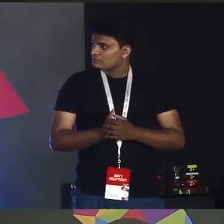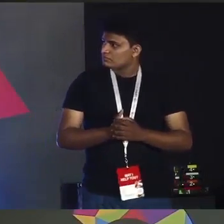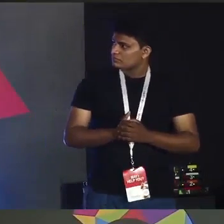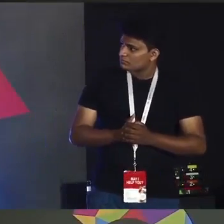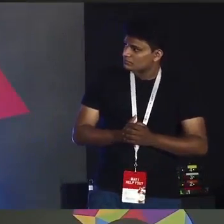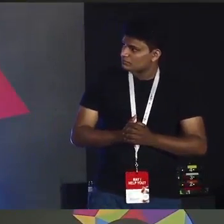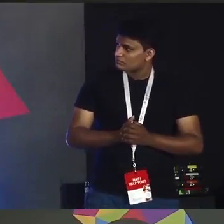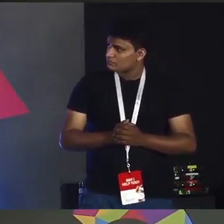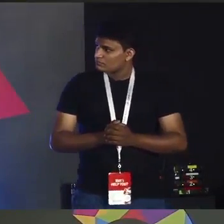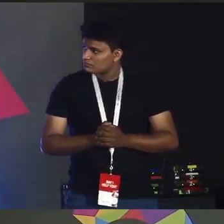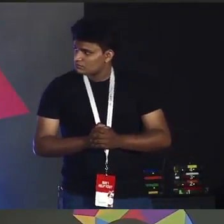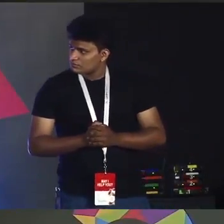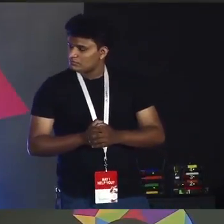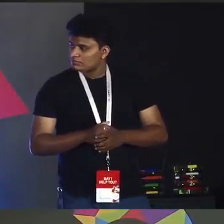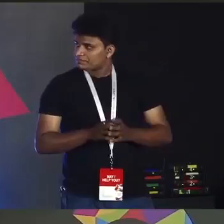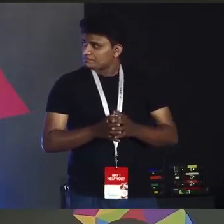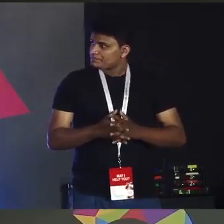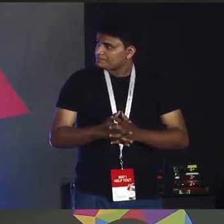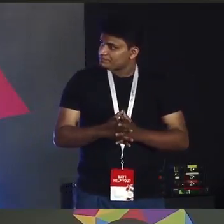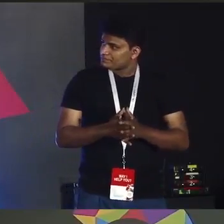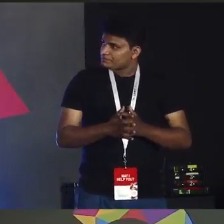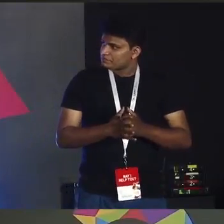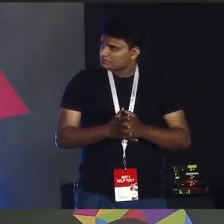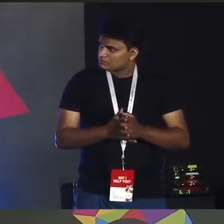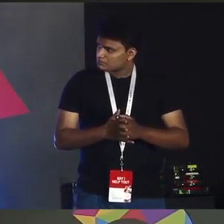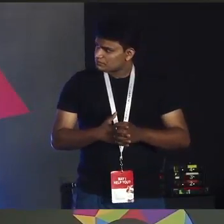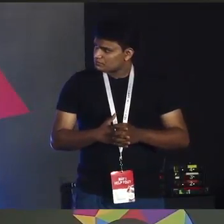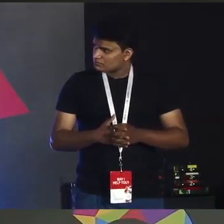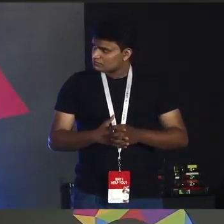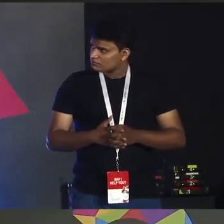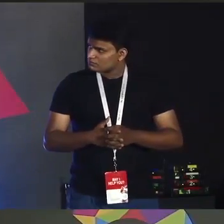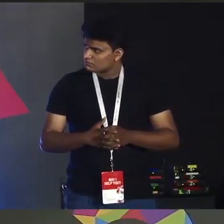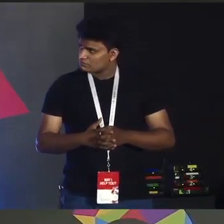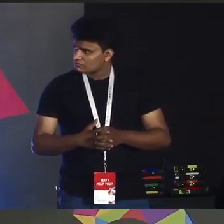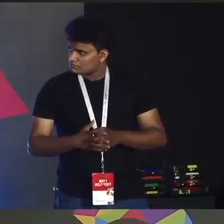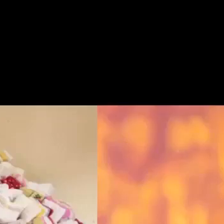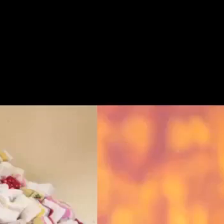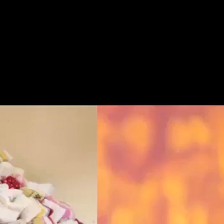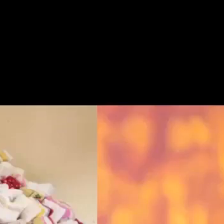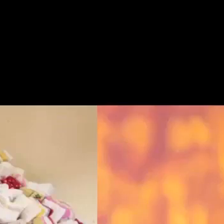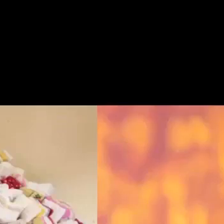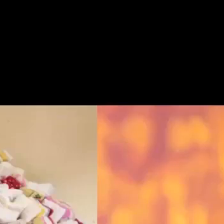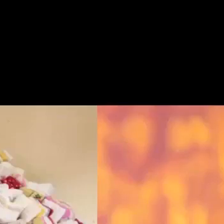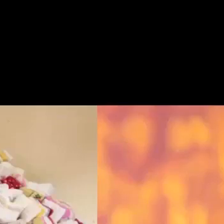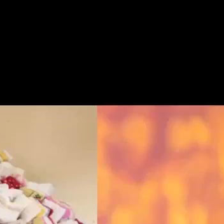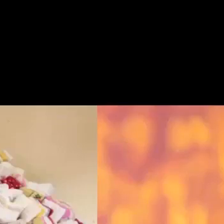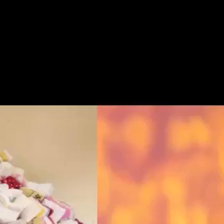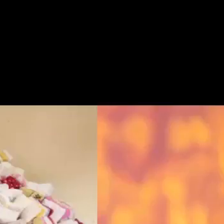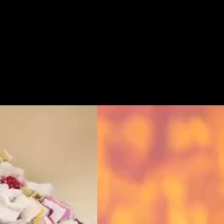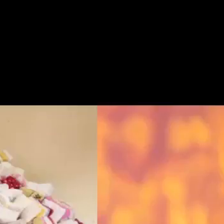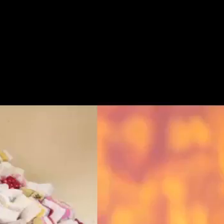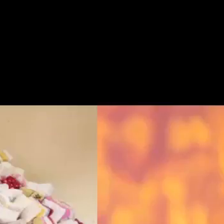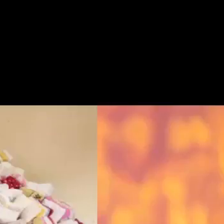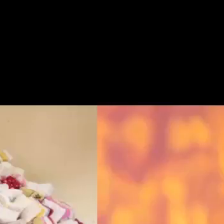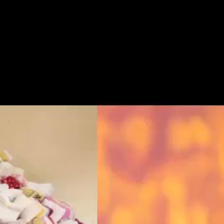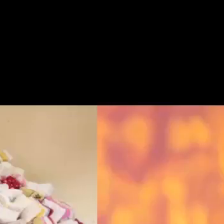disability, because we have never experienced that disability. Even our workshop is headed by a person who does not have a leg, and we make the most beautiful product.